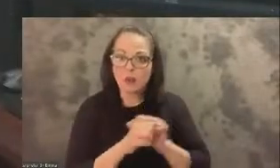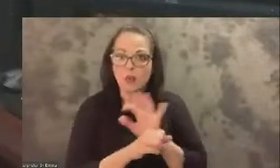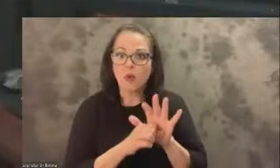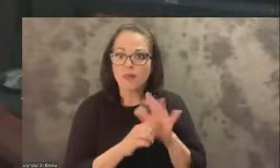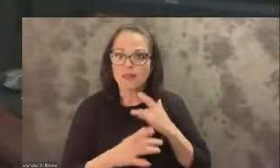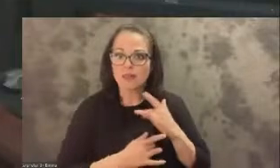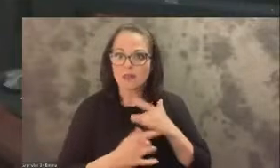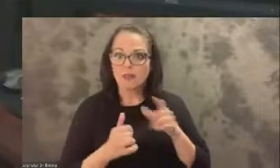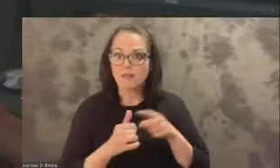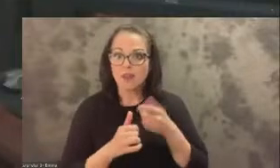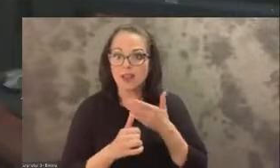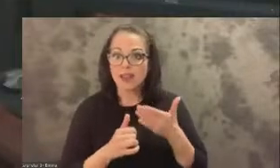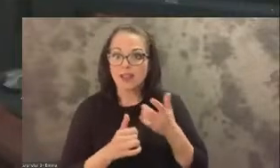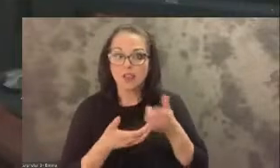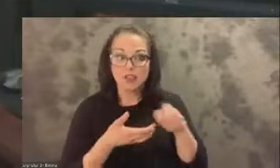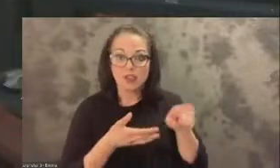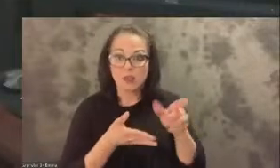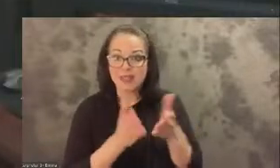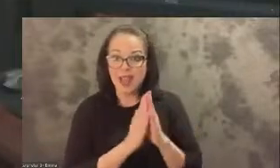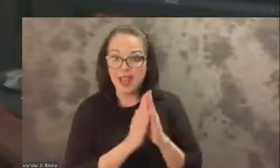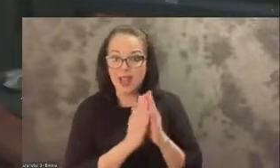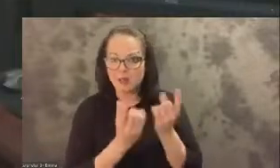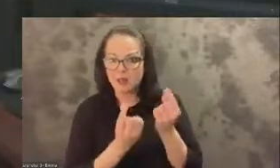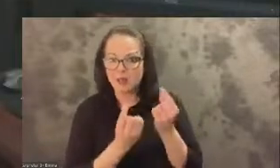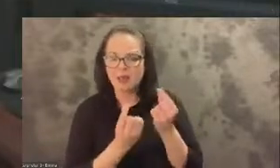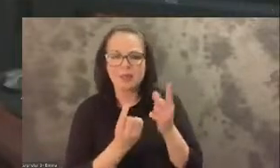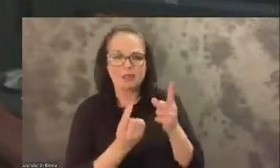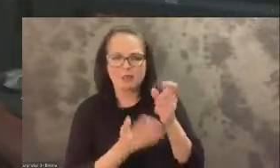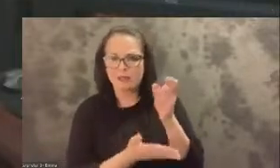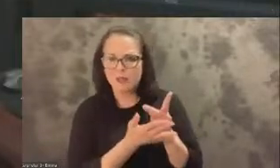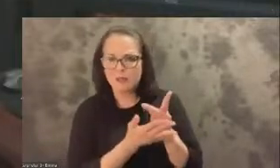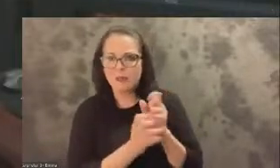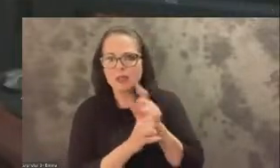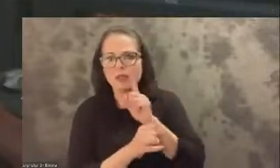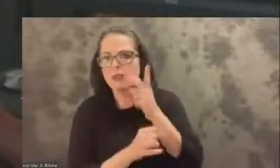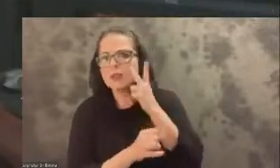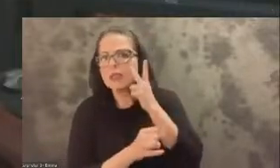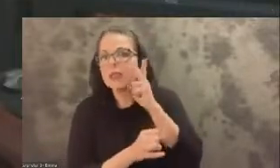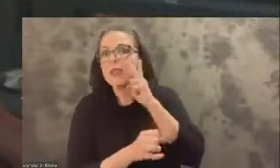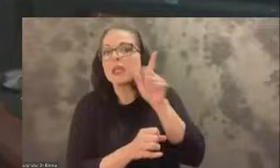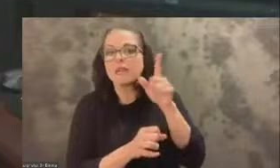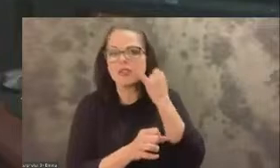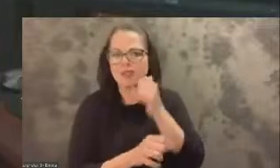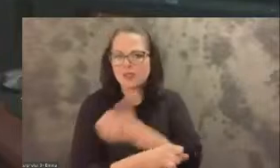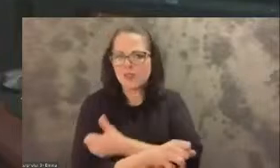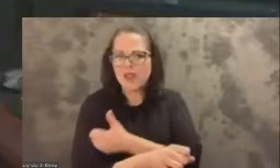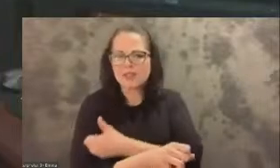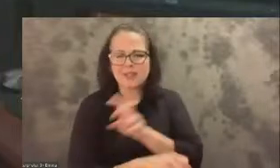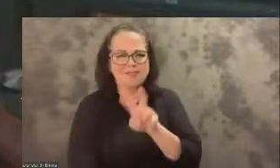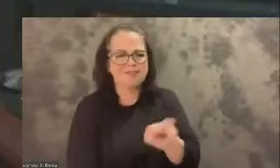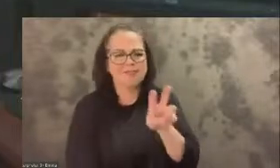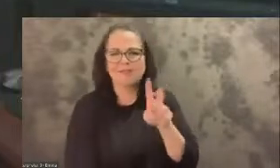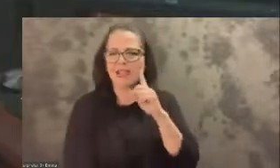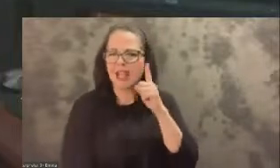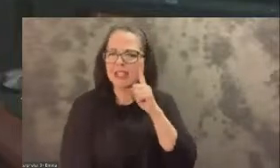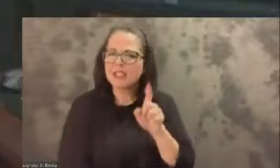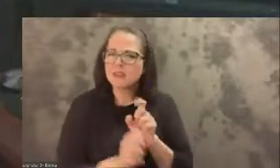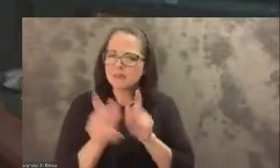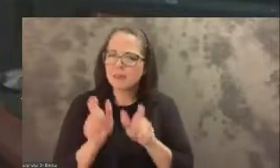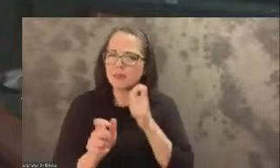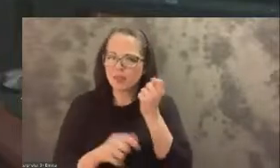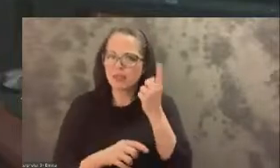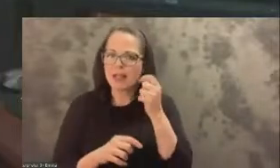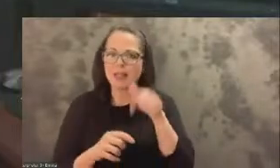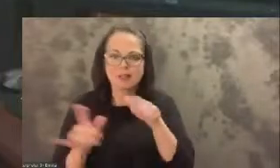was asked to do was to be cleared of drugs, that she's taken drugs. I need people to understand how common this is, that